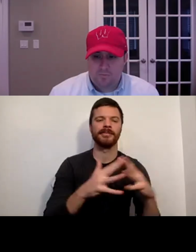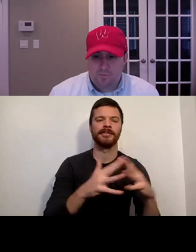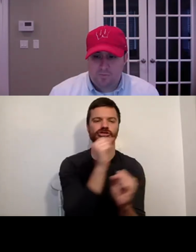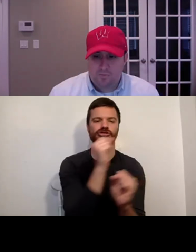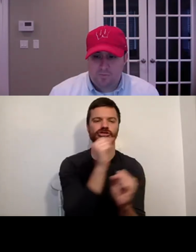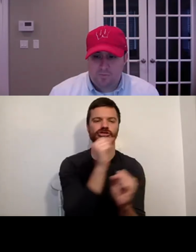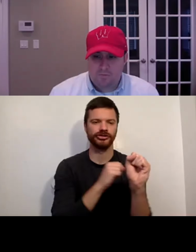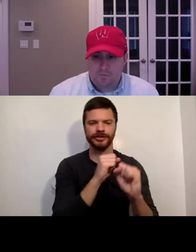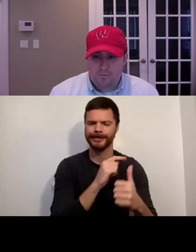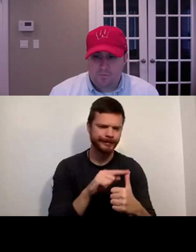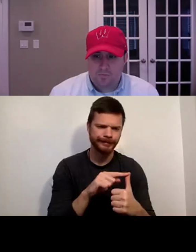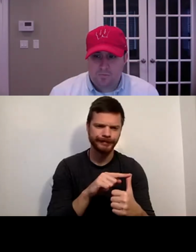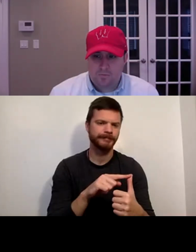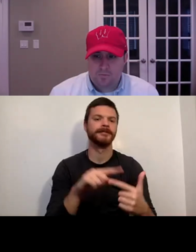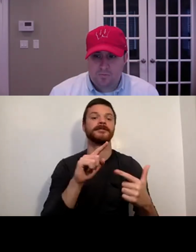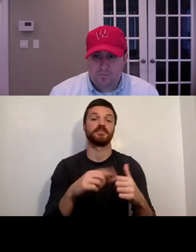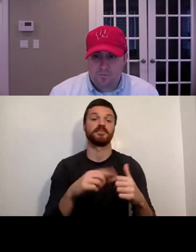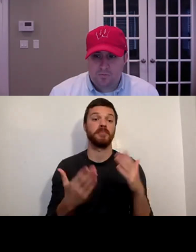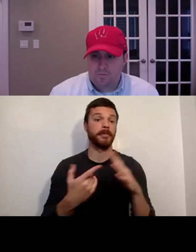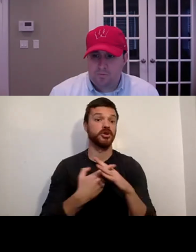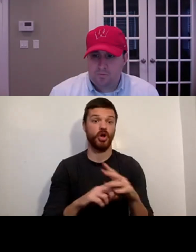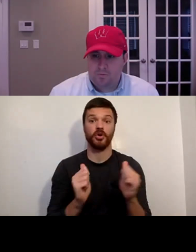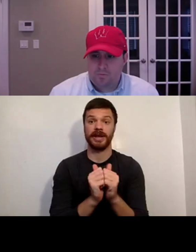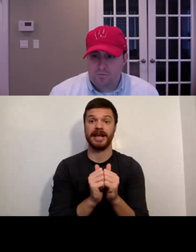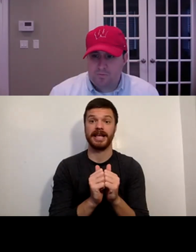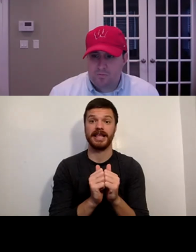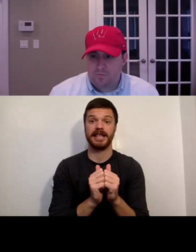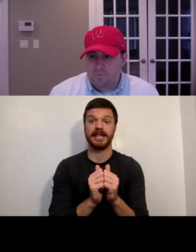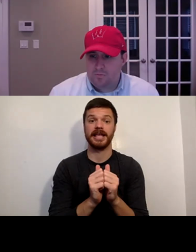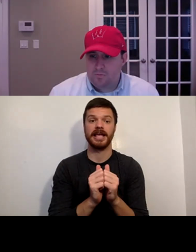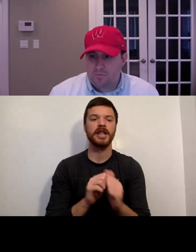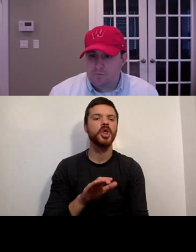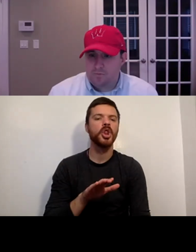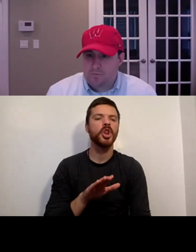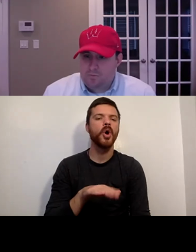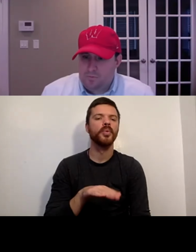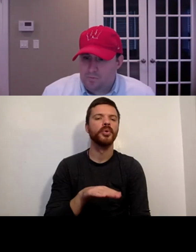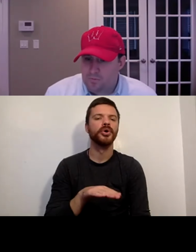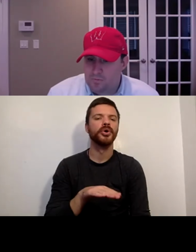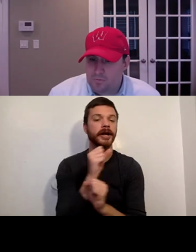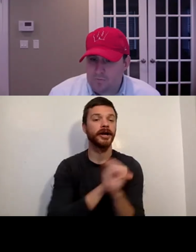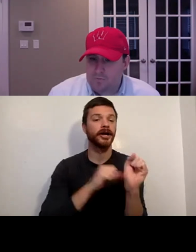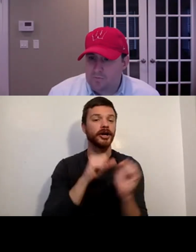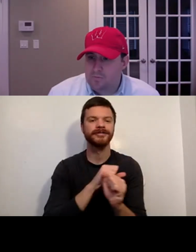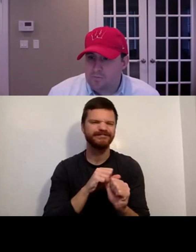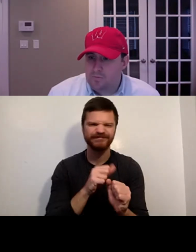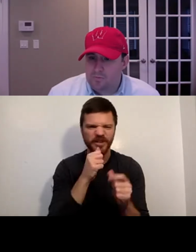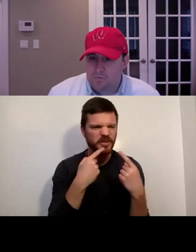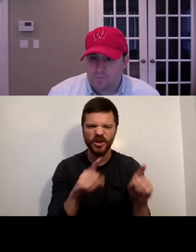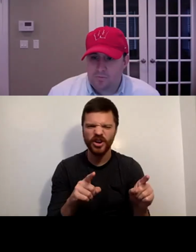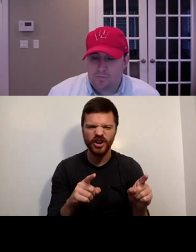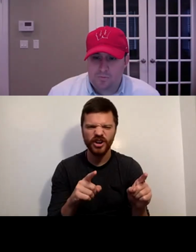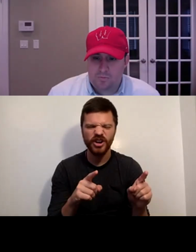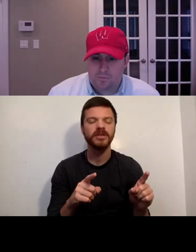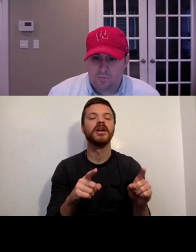a lot of times it makes sense to start with kind of the lower touch strategies. And then if it's not working,